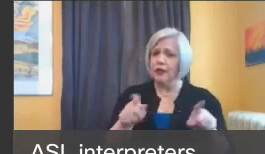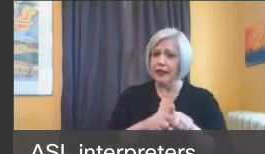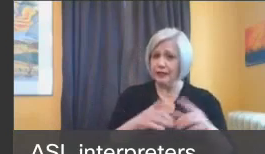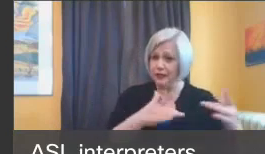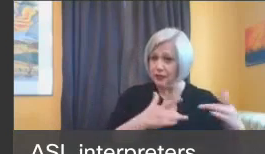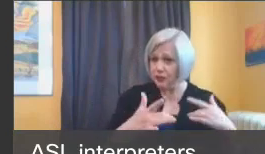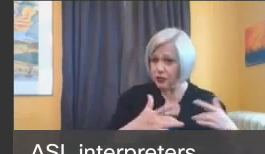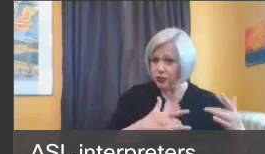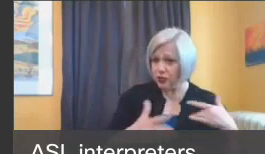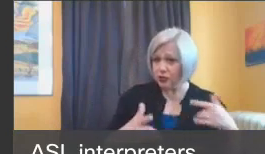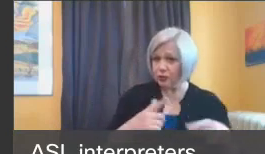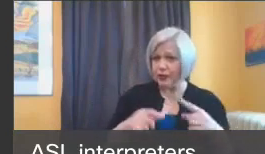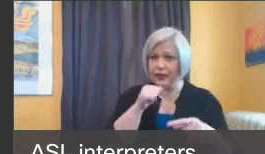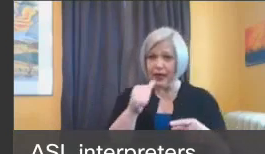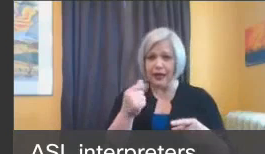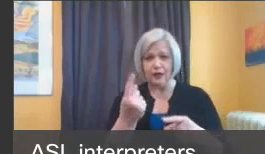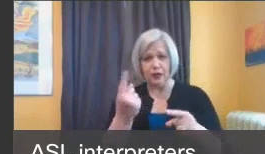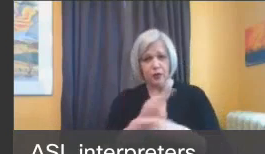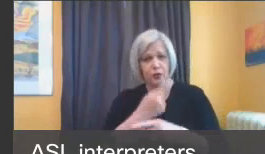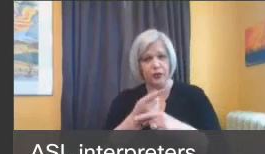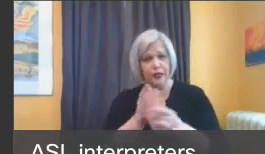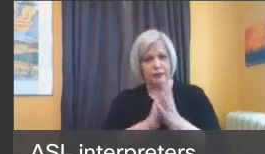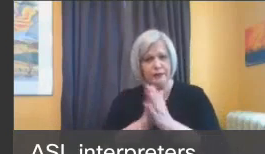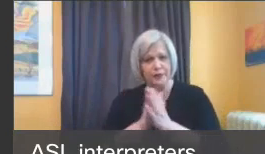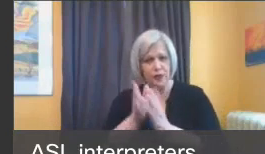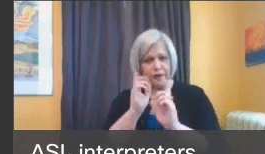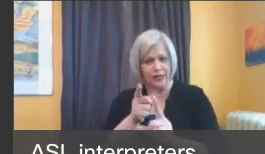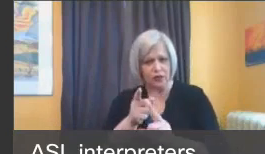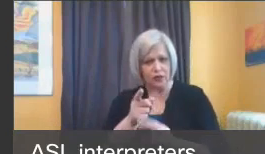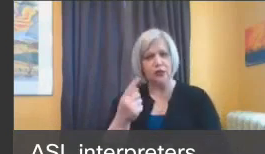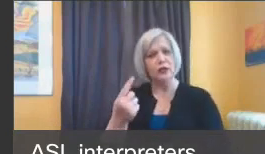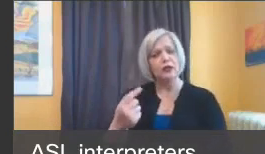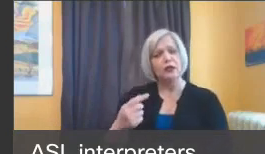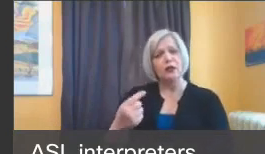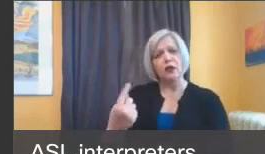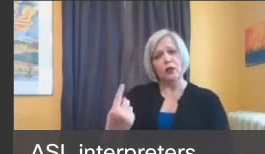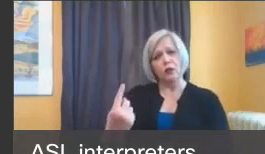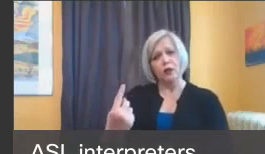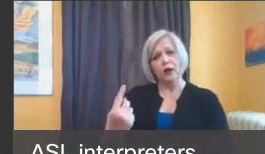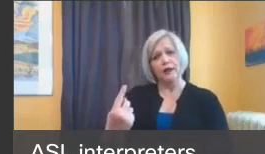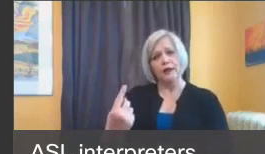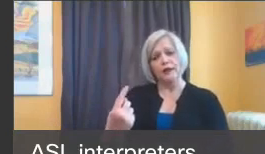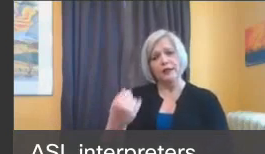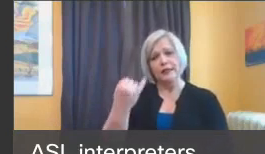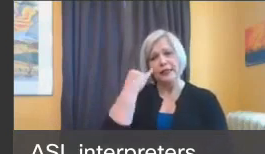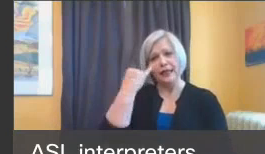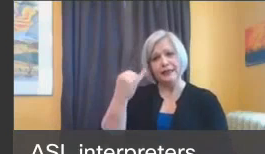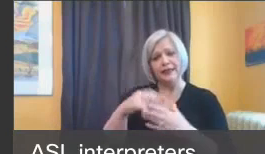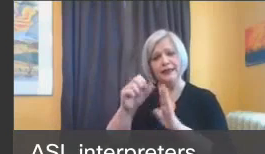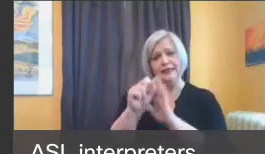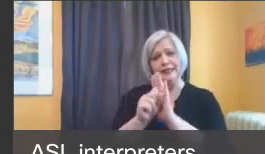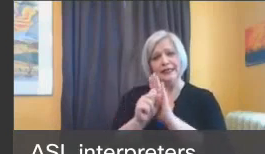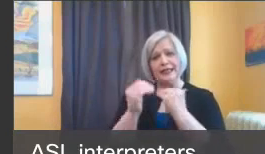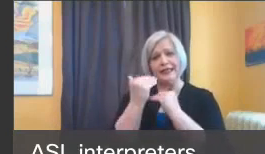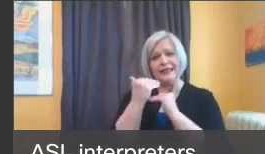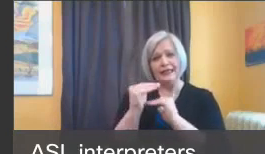having a improper motivation. And one of them was the idea that the state limited the